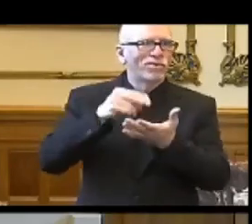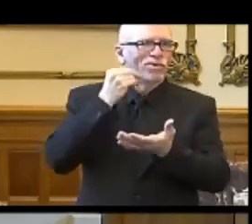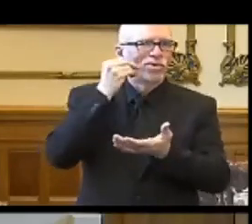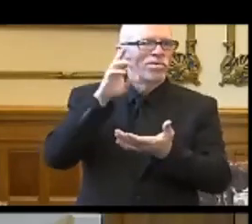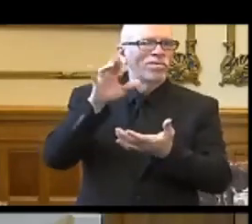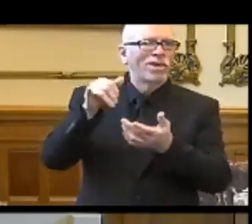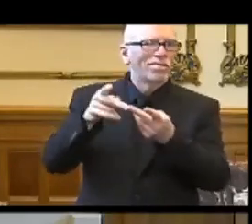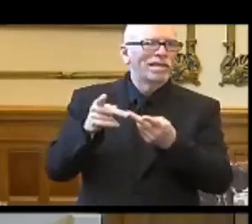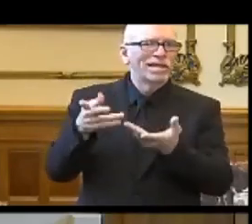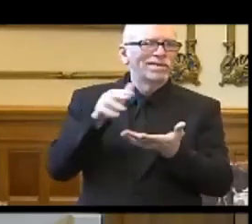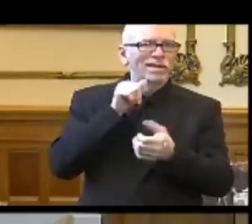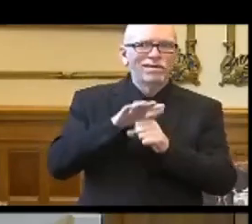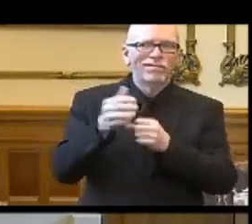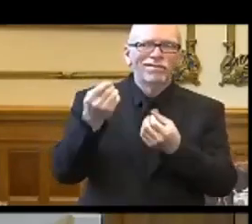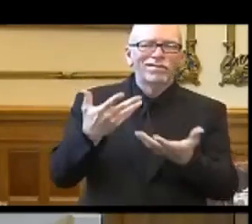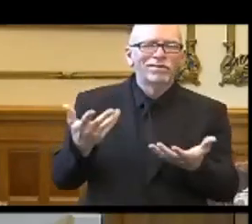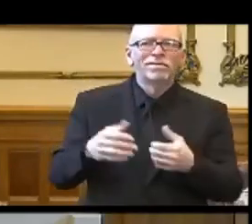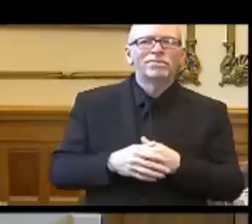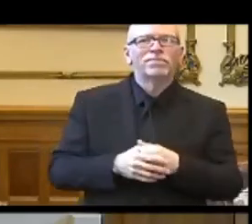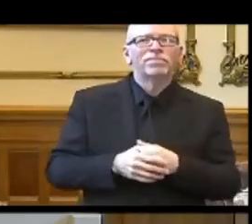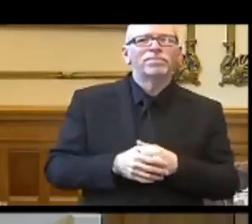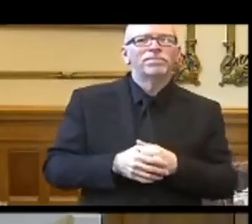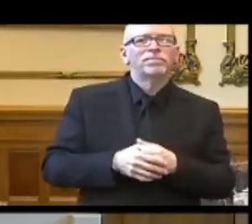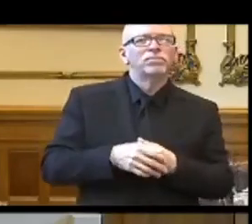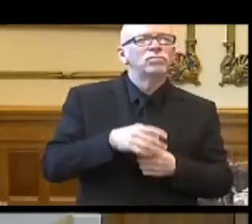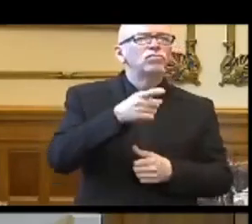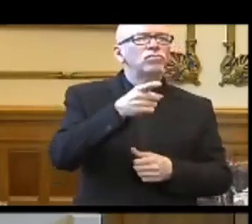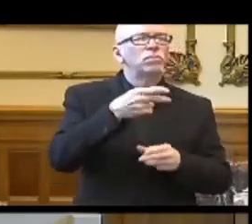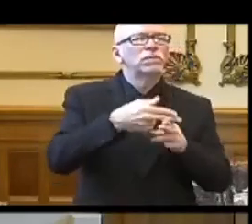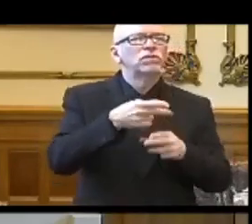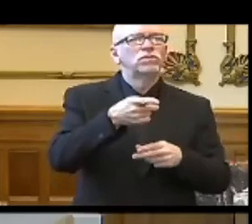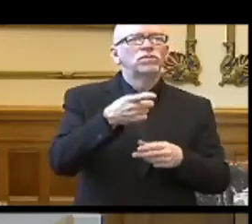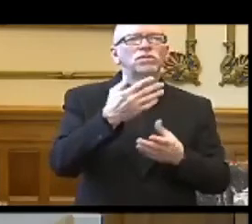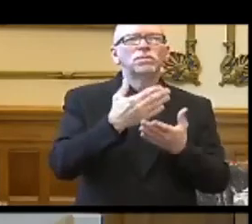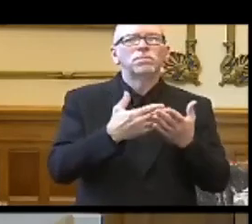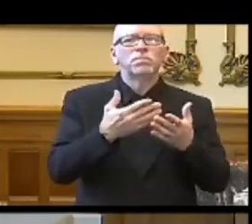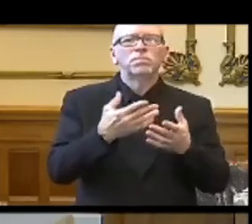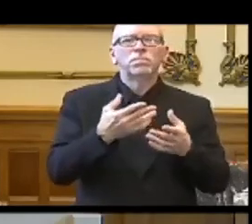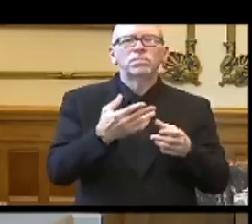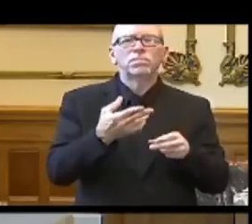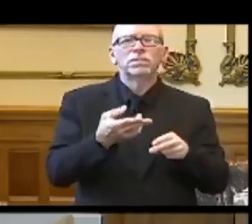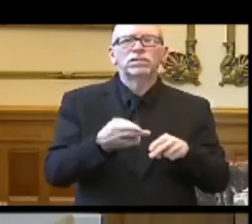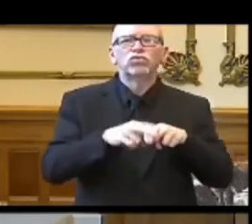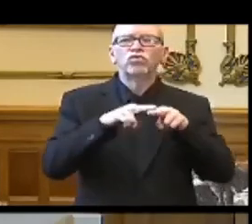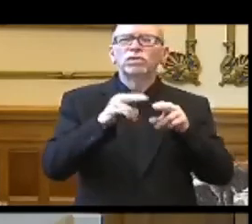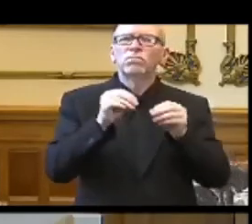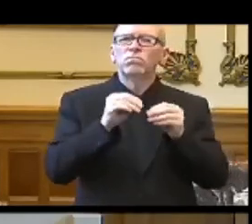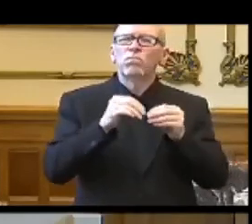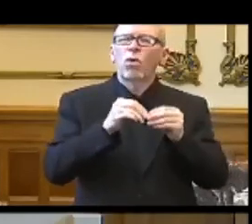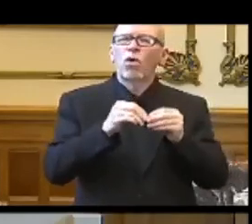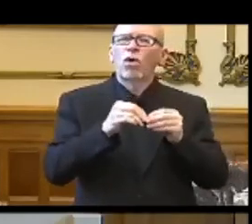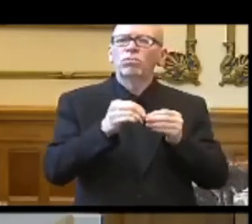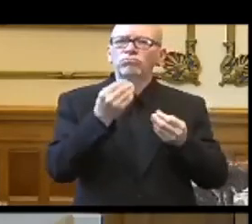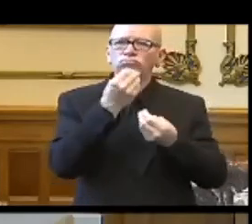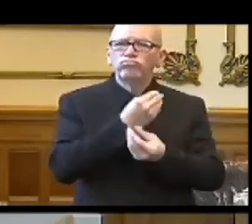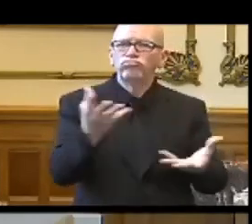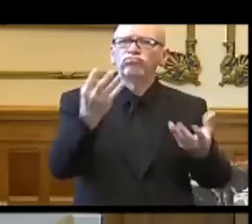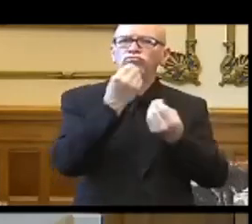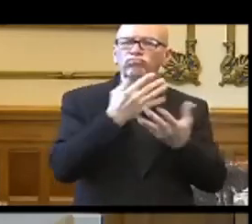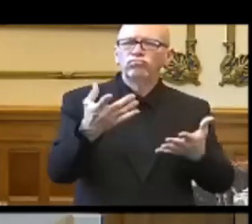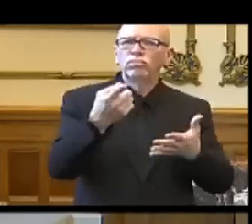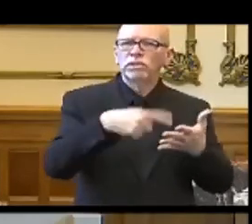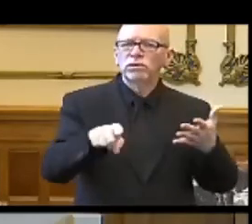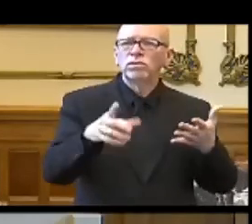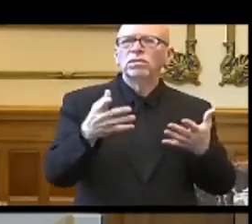particular facility. You had talked about some increase in transparency coming up in the next week or so. I know some